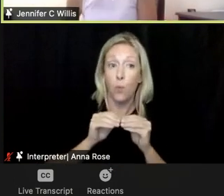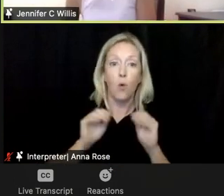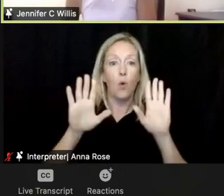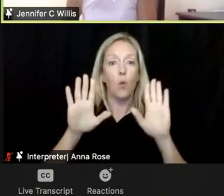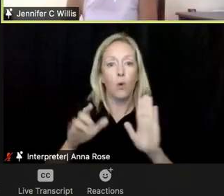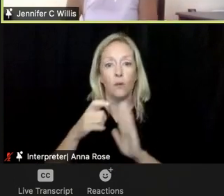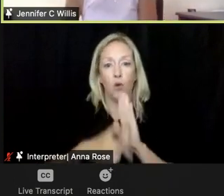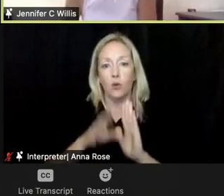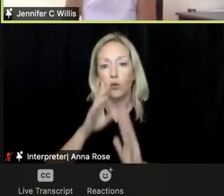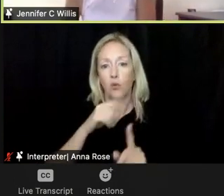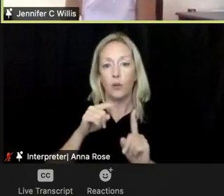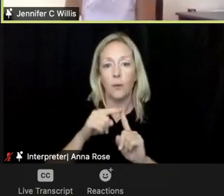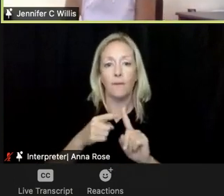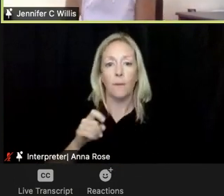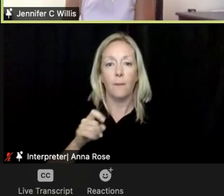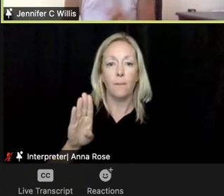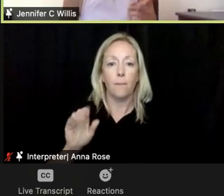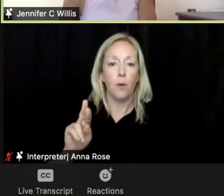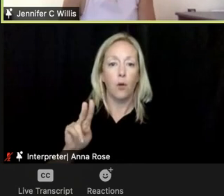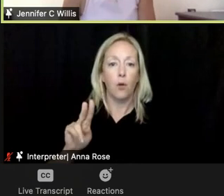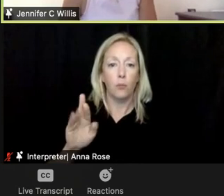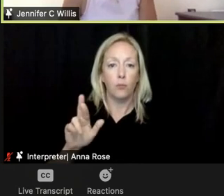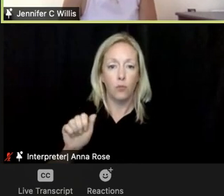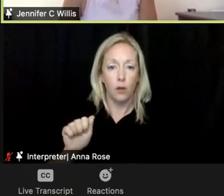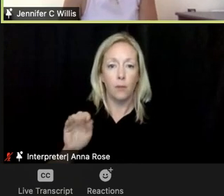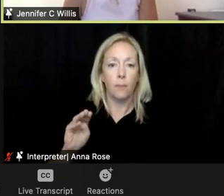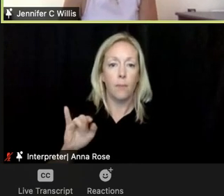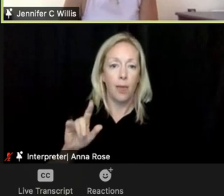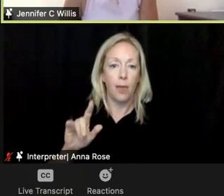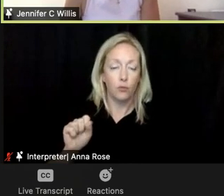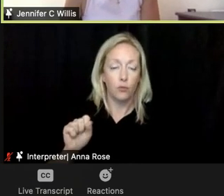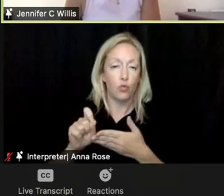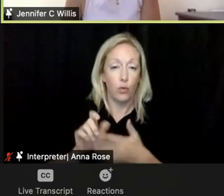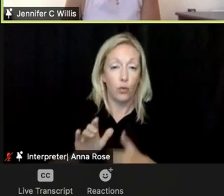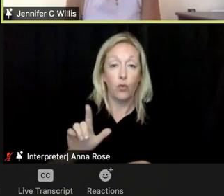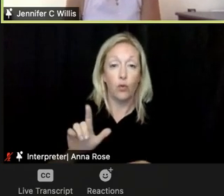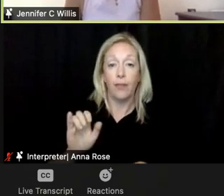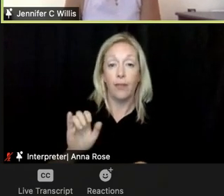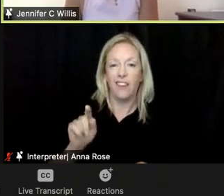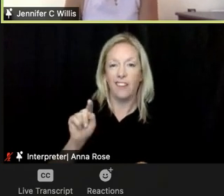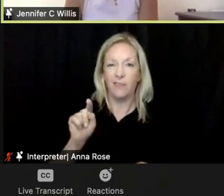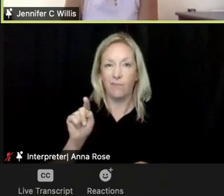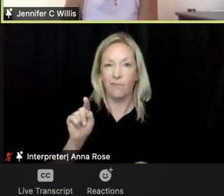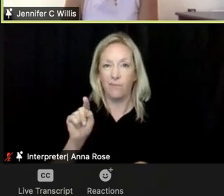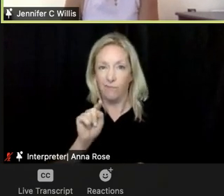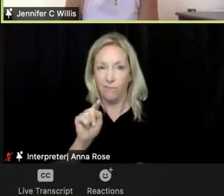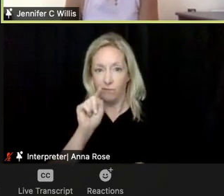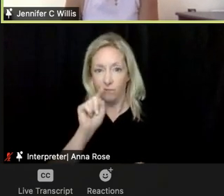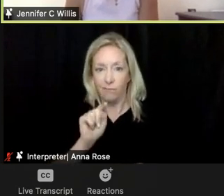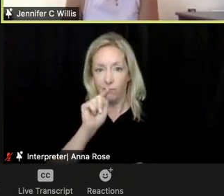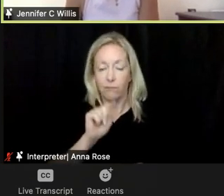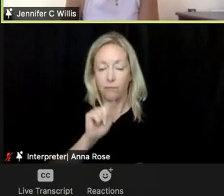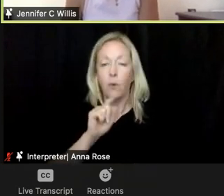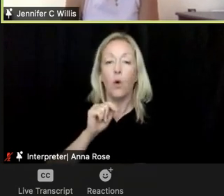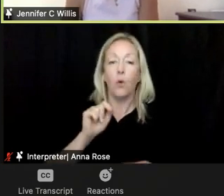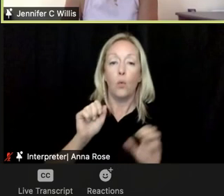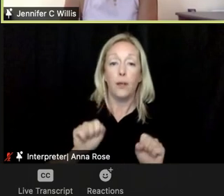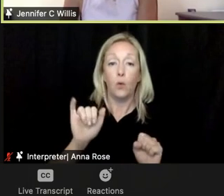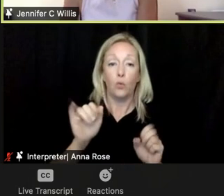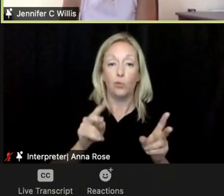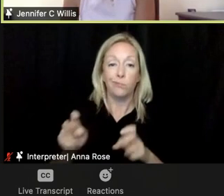hand under hand from Barbara Miles, and you will see the link to that on the left. And we can get that link into the chat box,